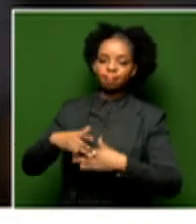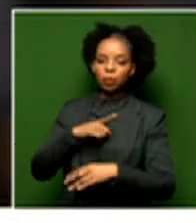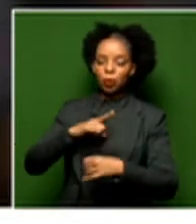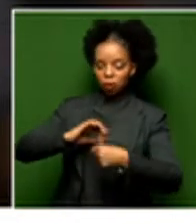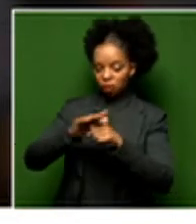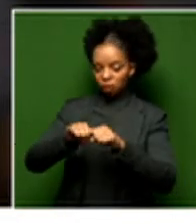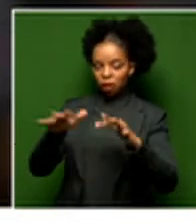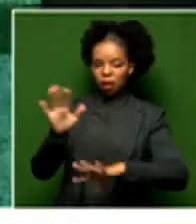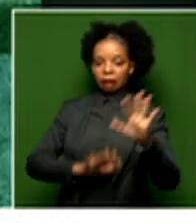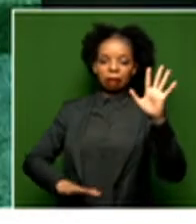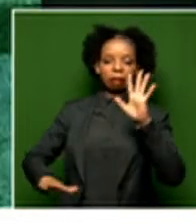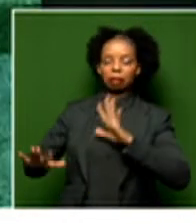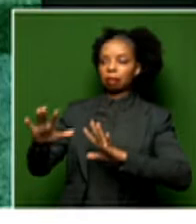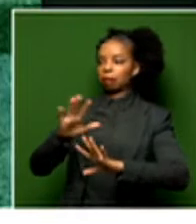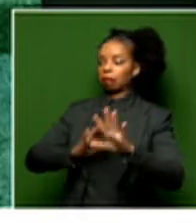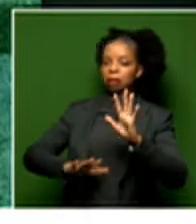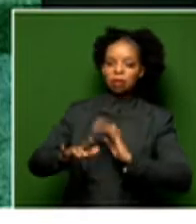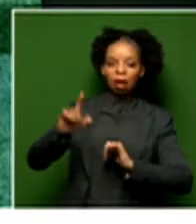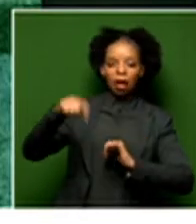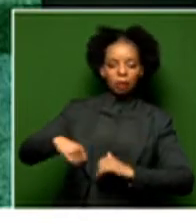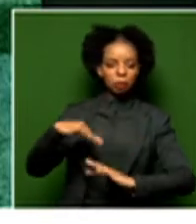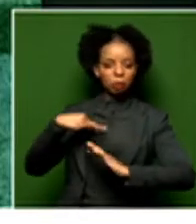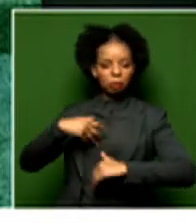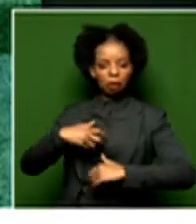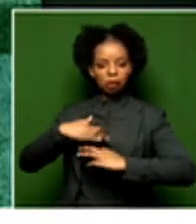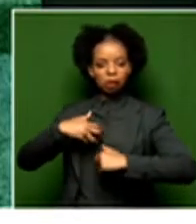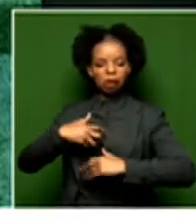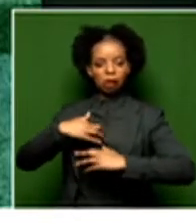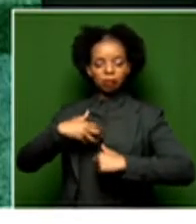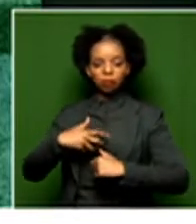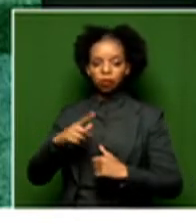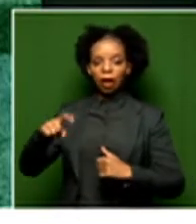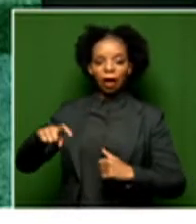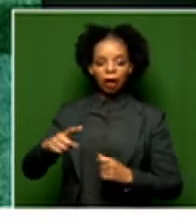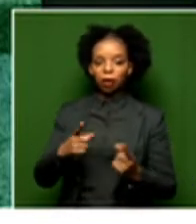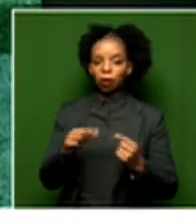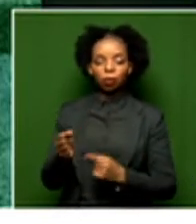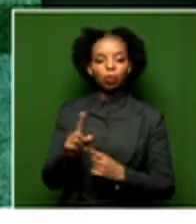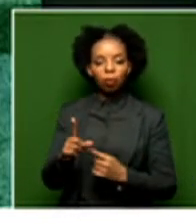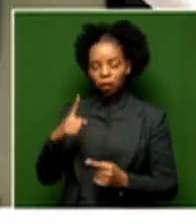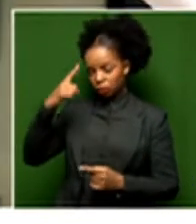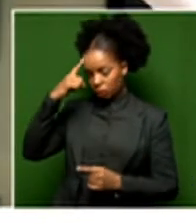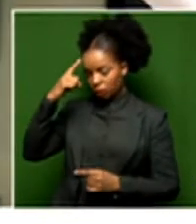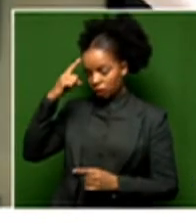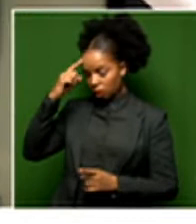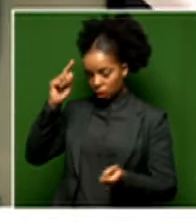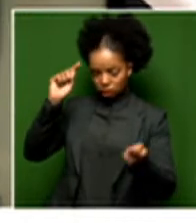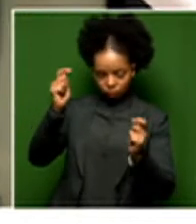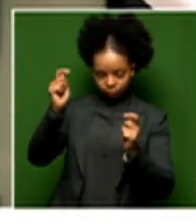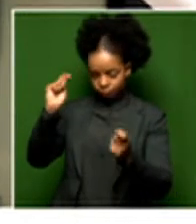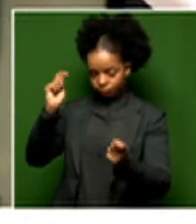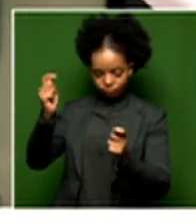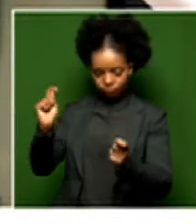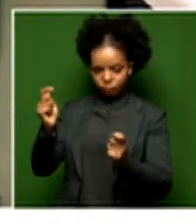flames. Definitely, we had to adapt. We had to be agile. We had to prototype fast. We had to rethink our processes. We have to change a lot of